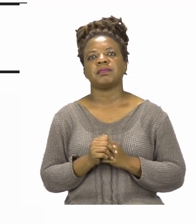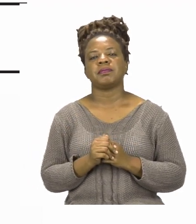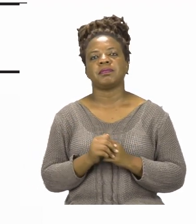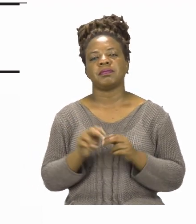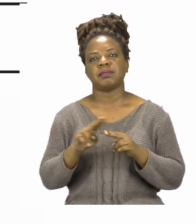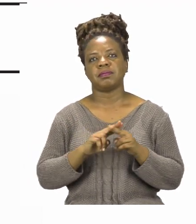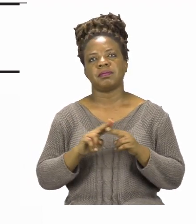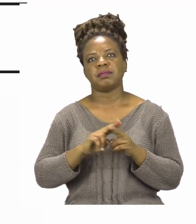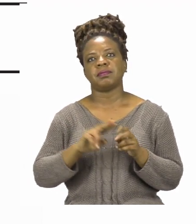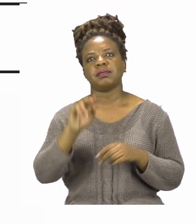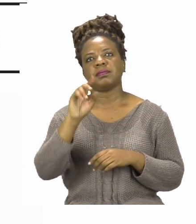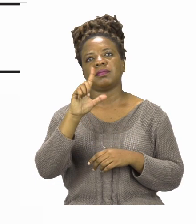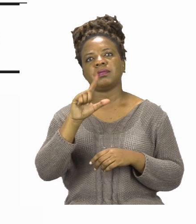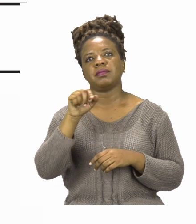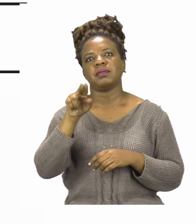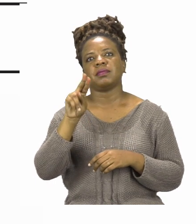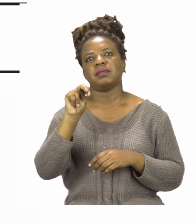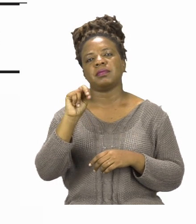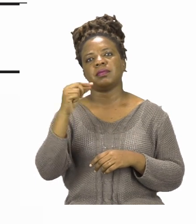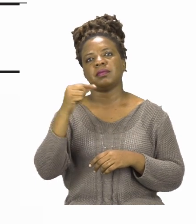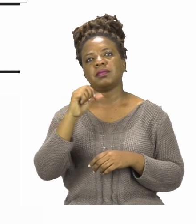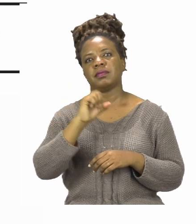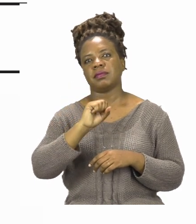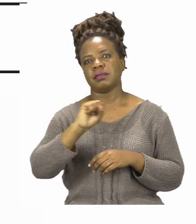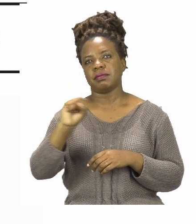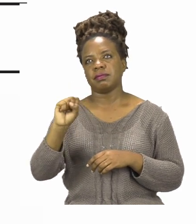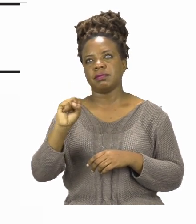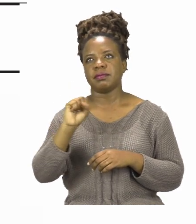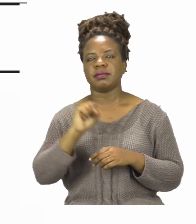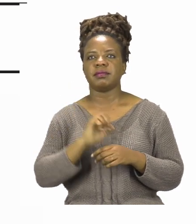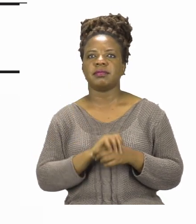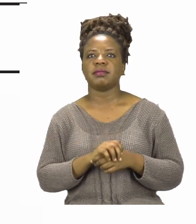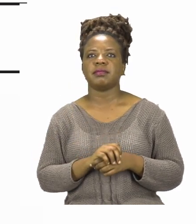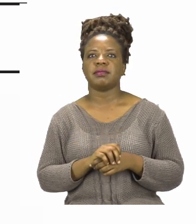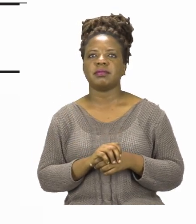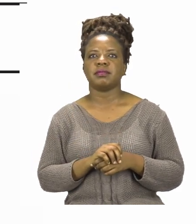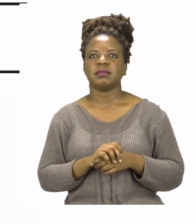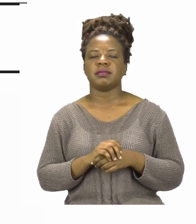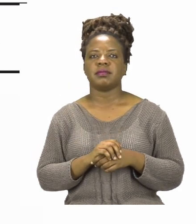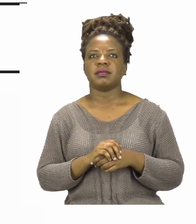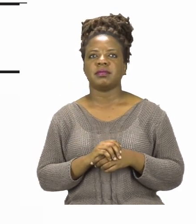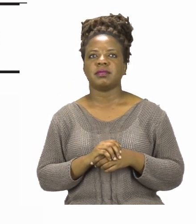goes through the lungs. Then we have